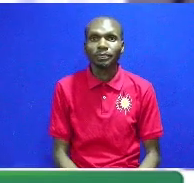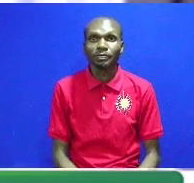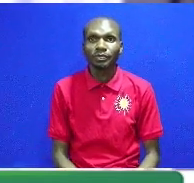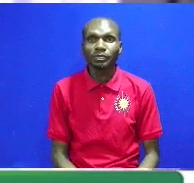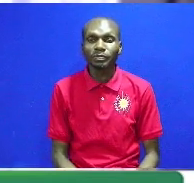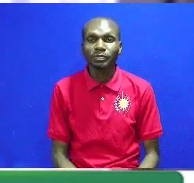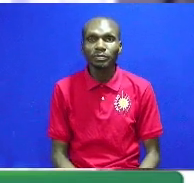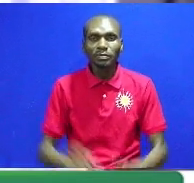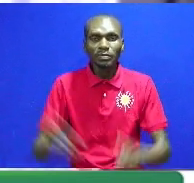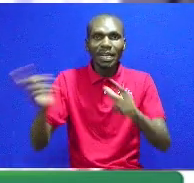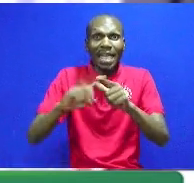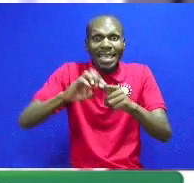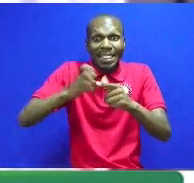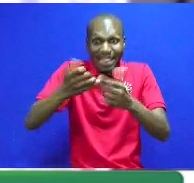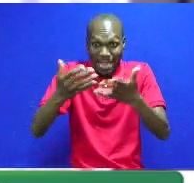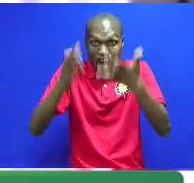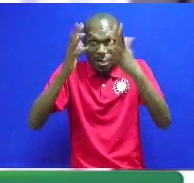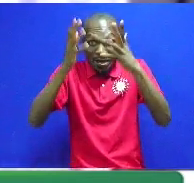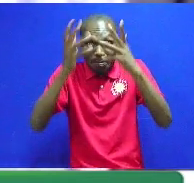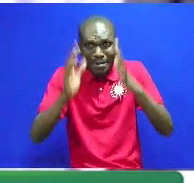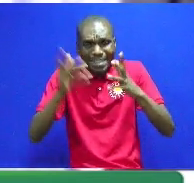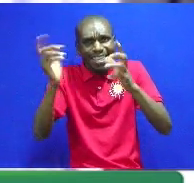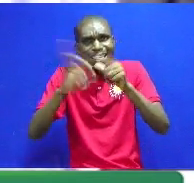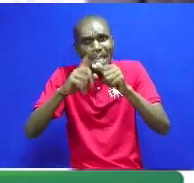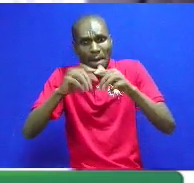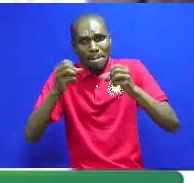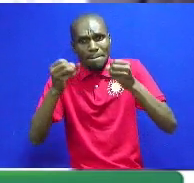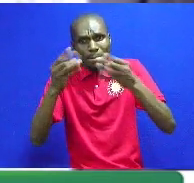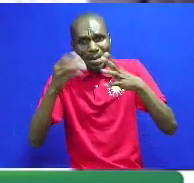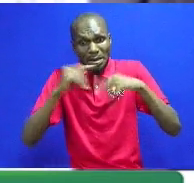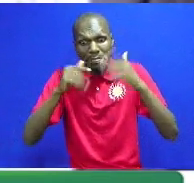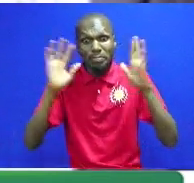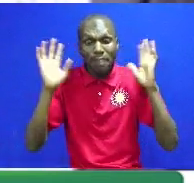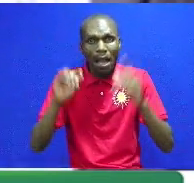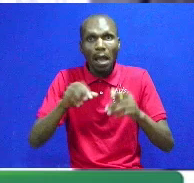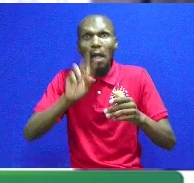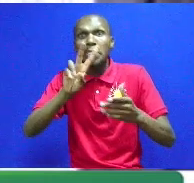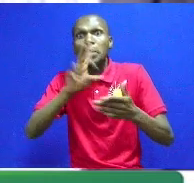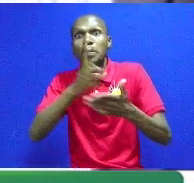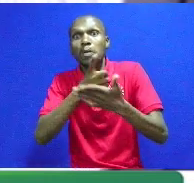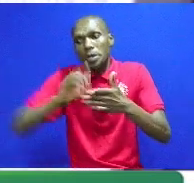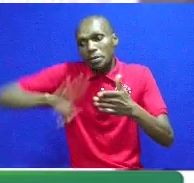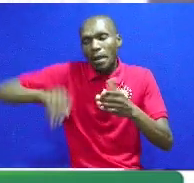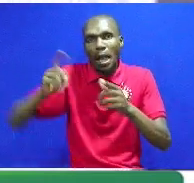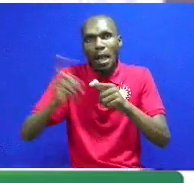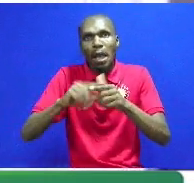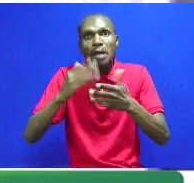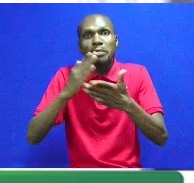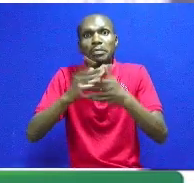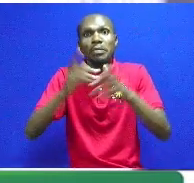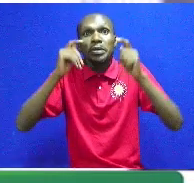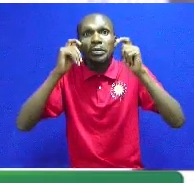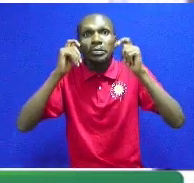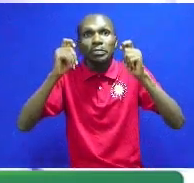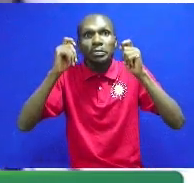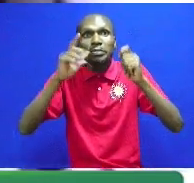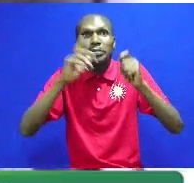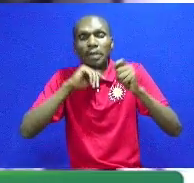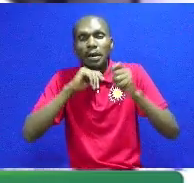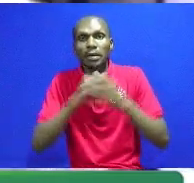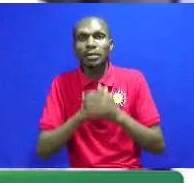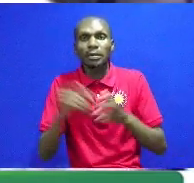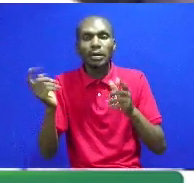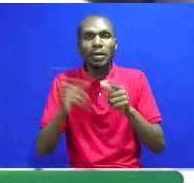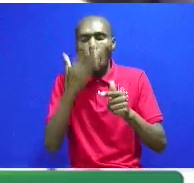hata kama tuna celebrate mumeona wengi hawajafika hapa wiki mbili mbazo zimepita mliona tulienda strike